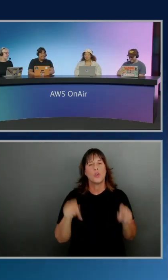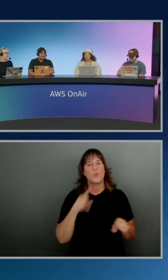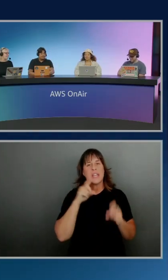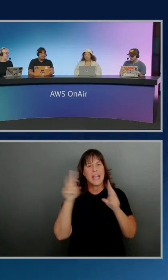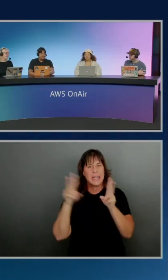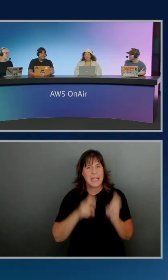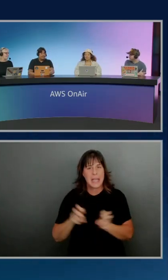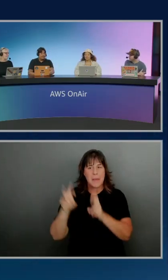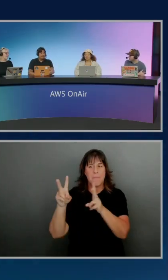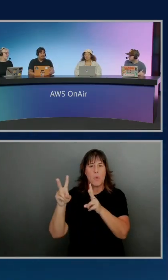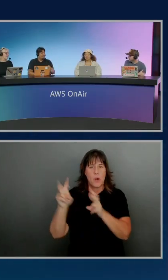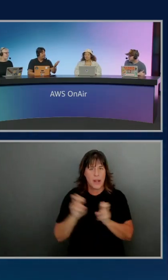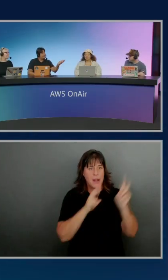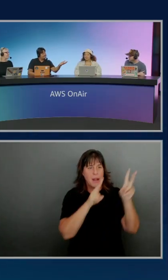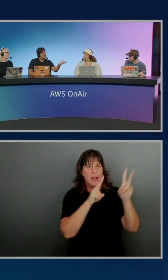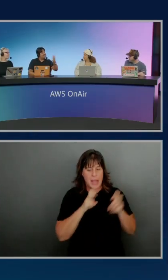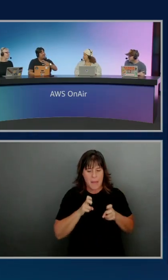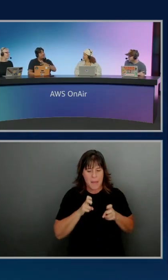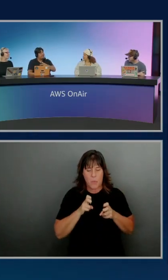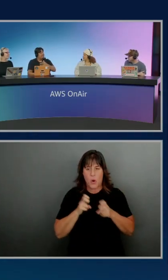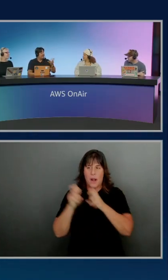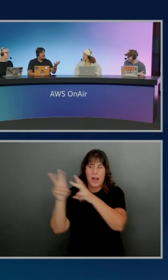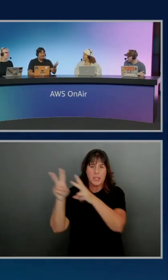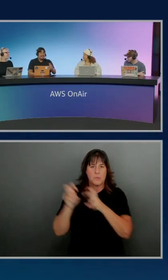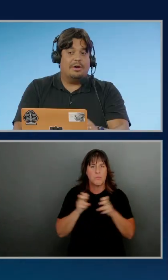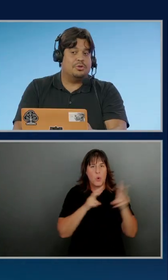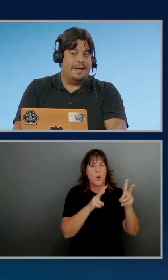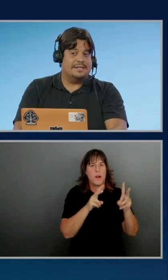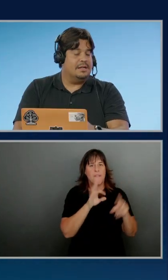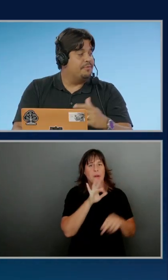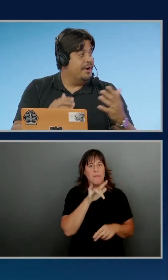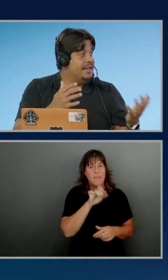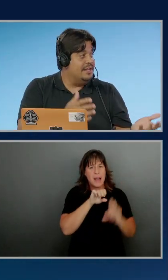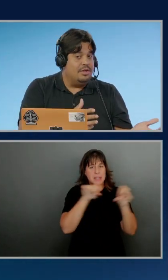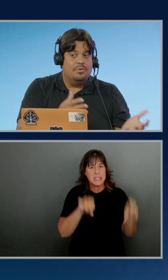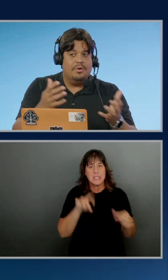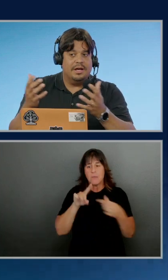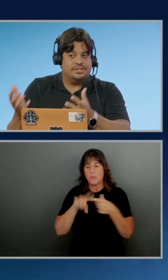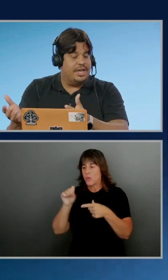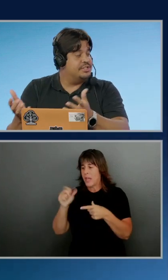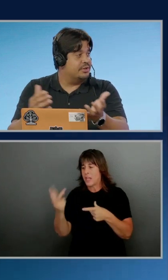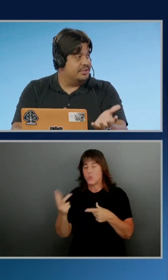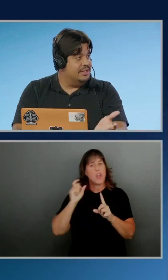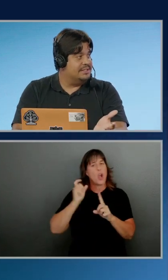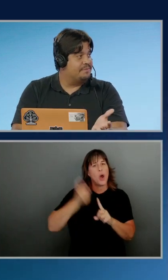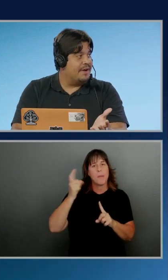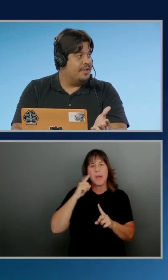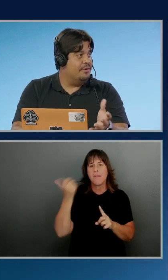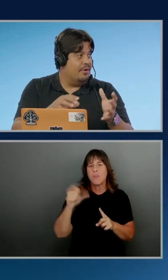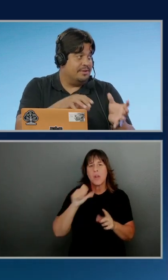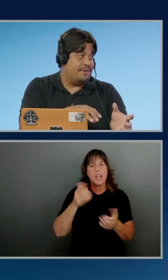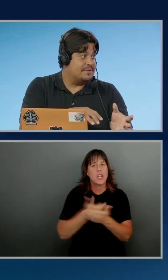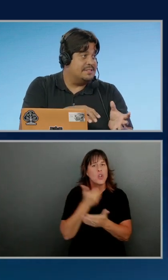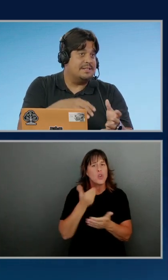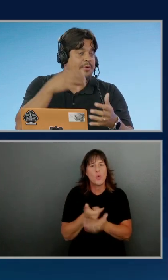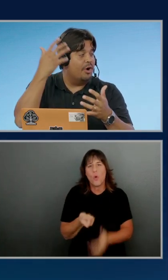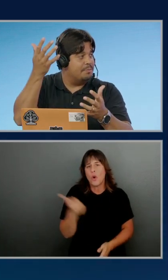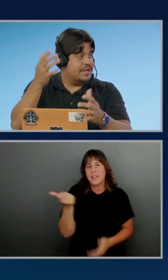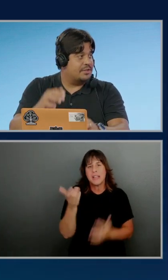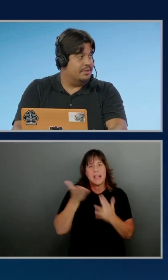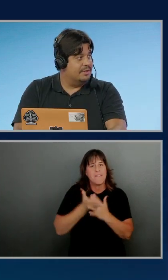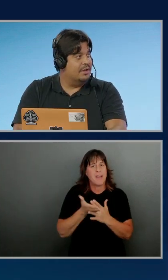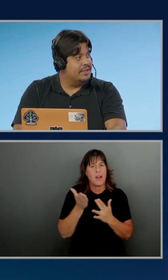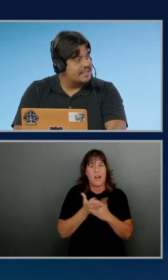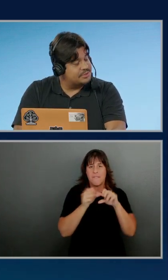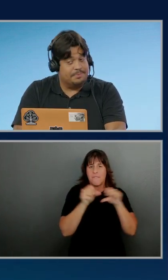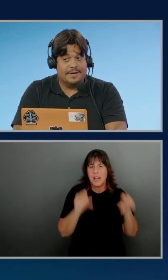can export the data from the file system to S3 and back automatically for any new changed or deleted file on the file system or